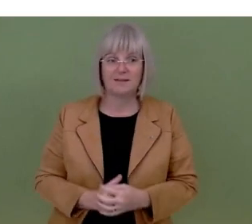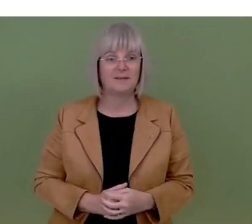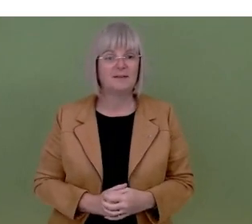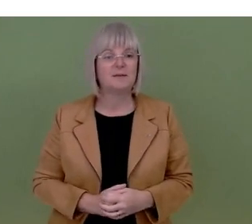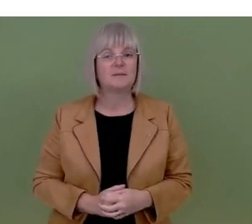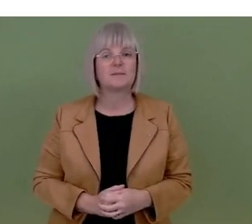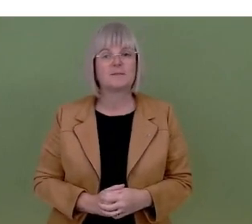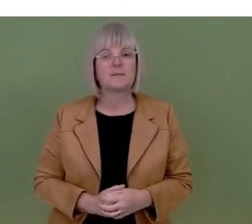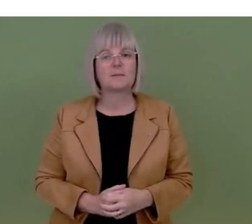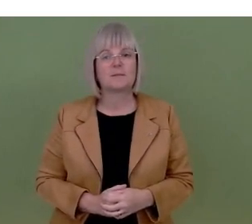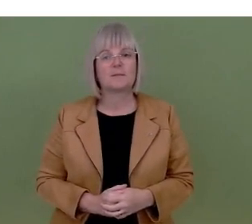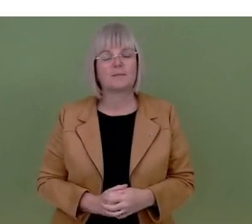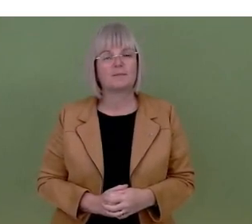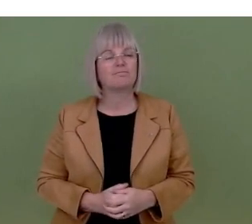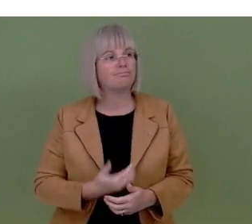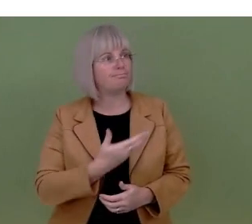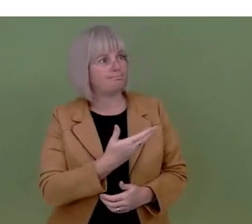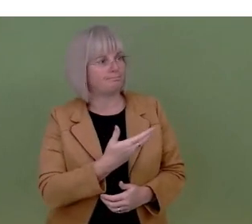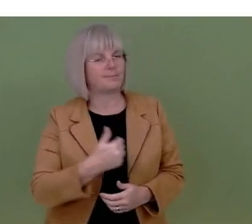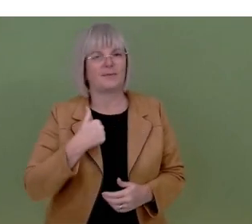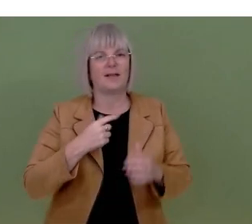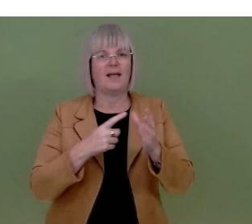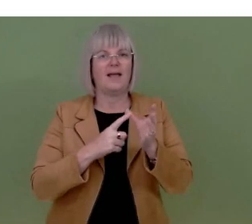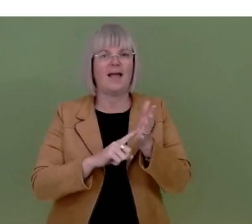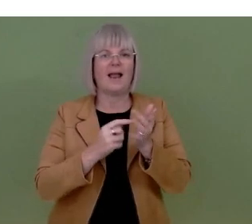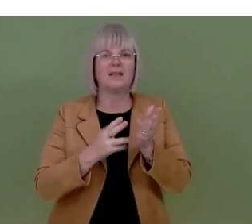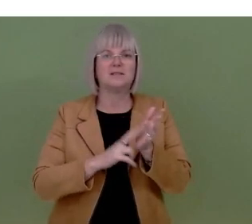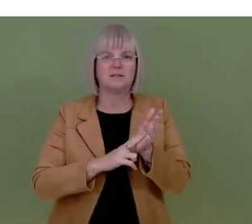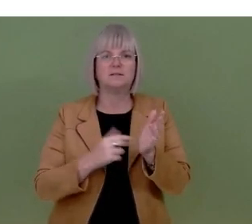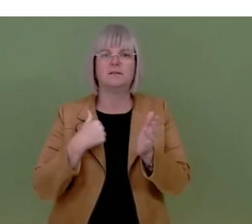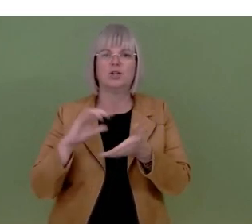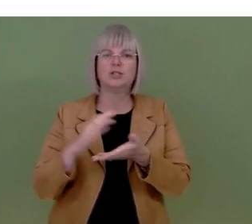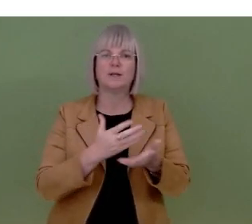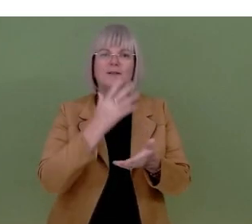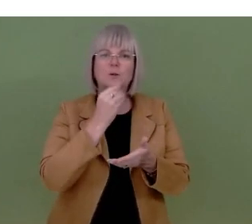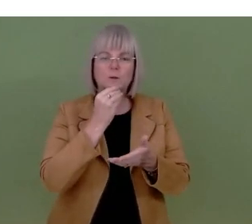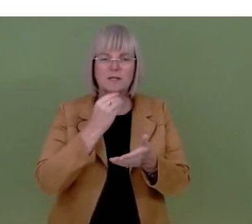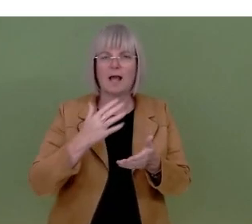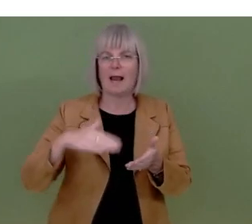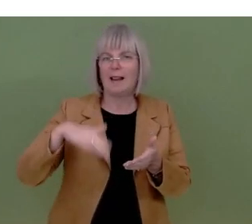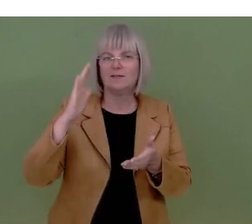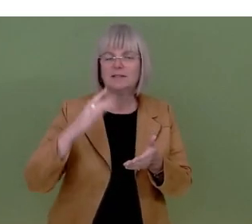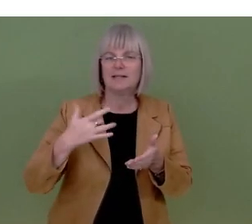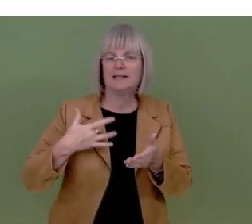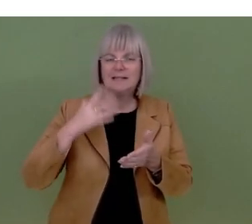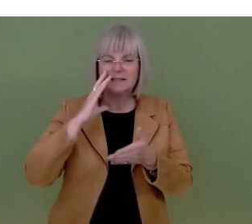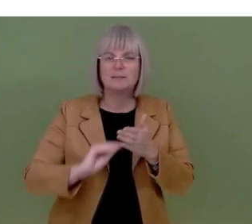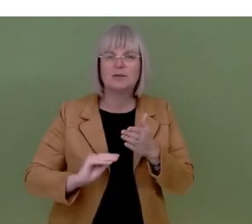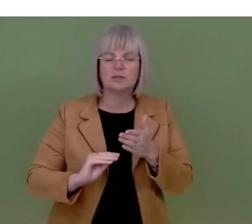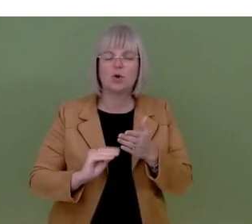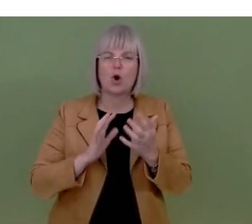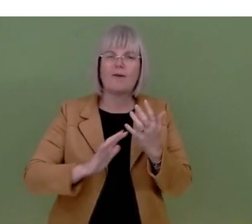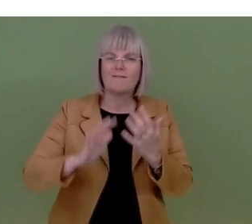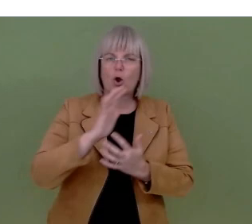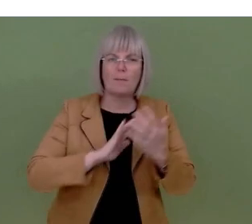Hi, I'm Alison. I'm a service user with lived experience of complex mental health and physical health